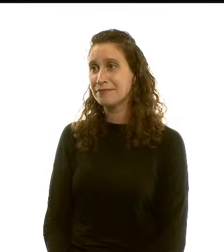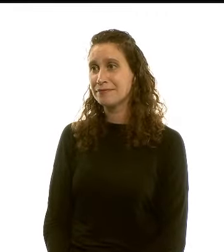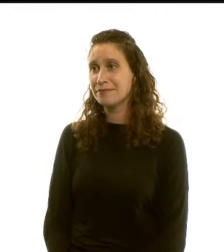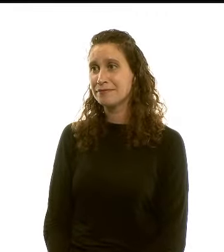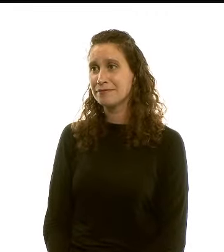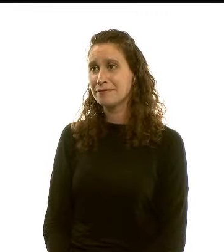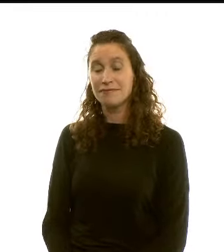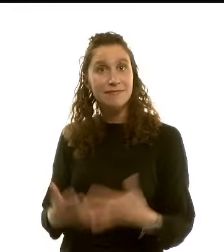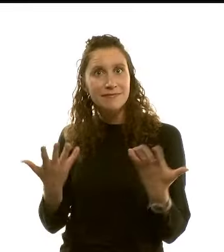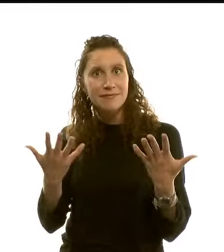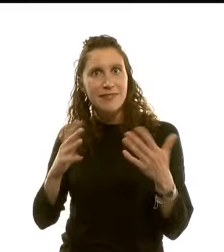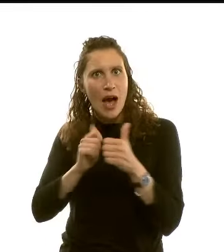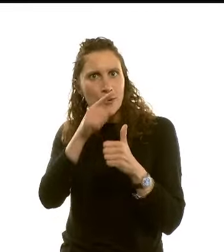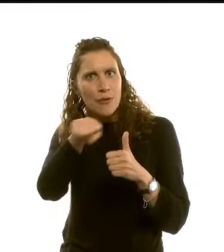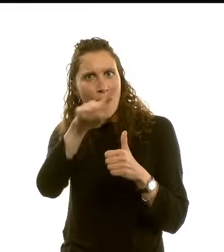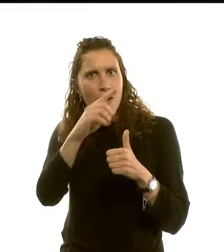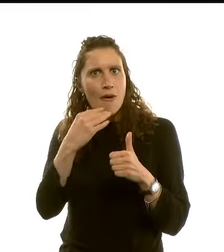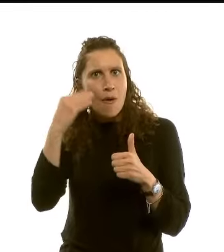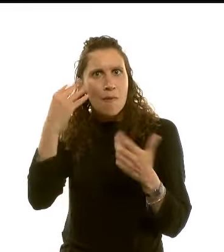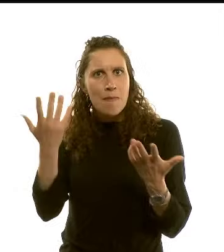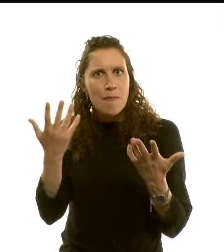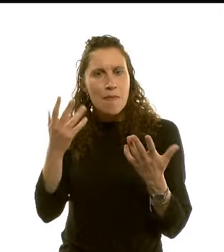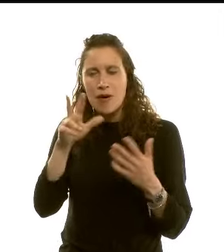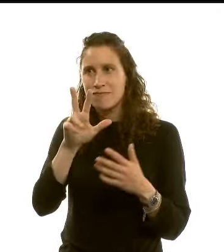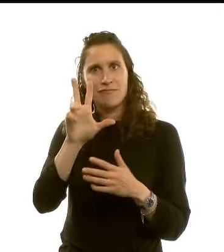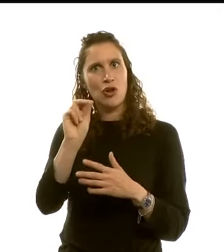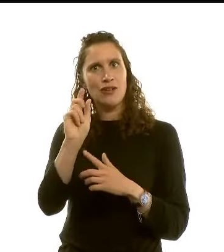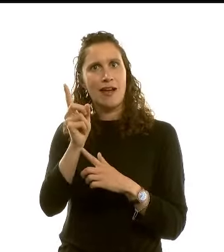How's everyone doing at home? Only 30 seconds left.